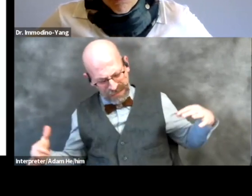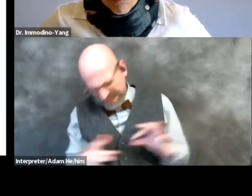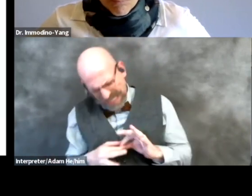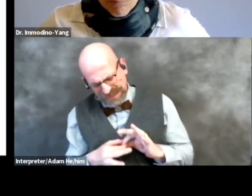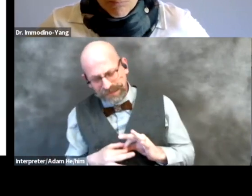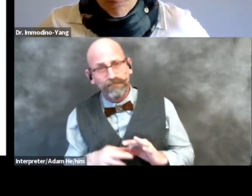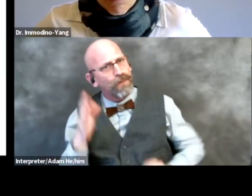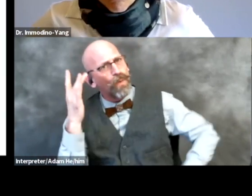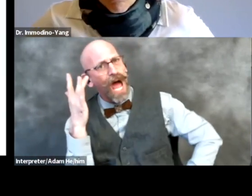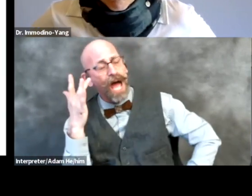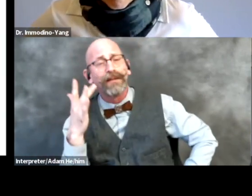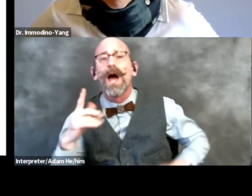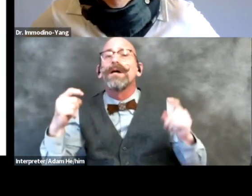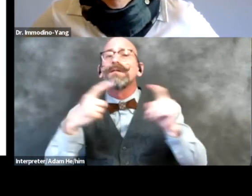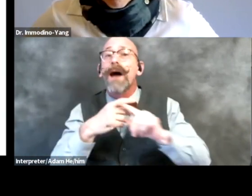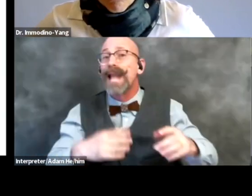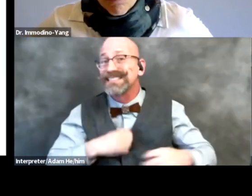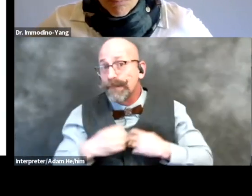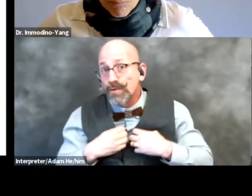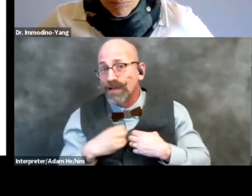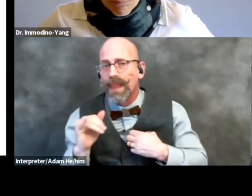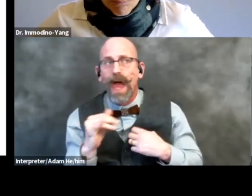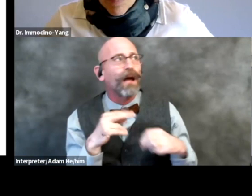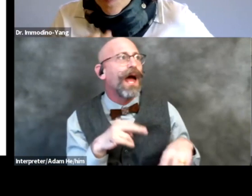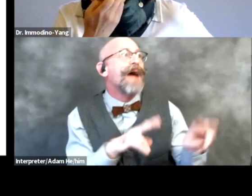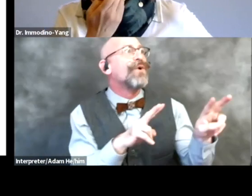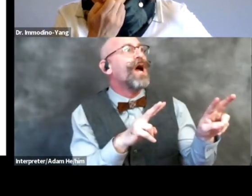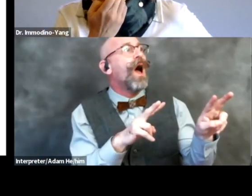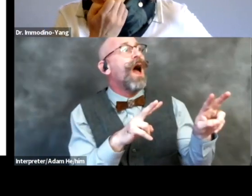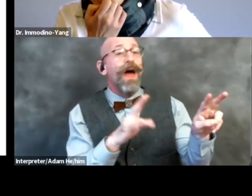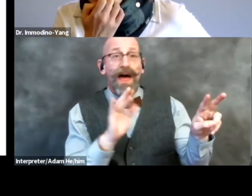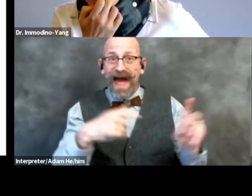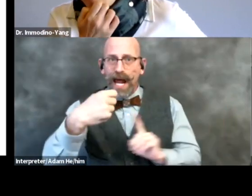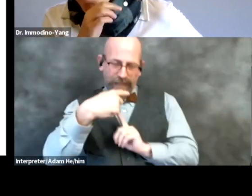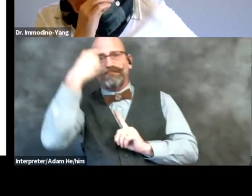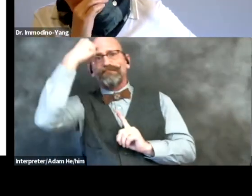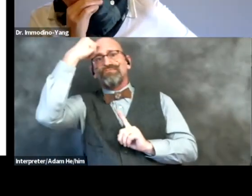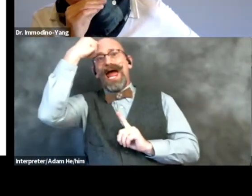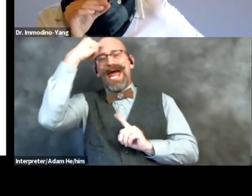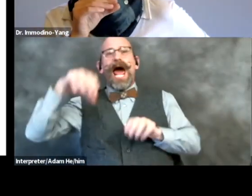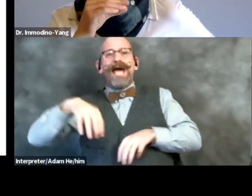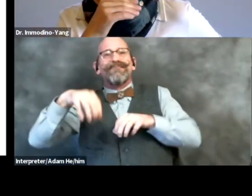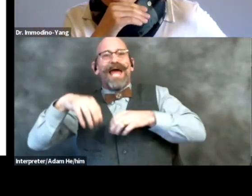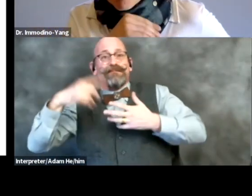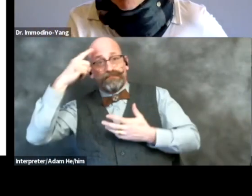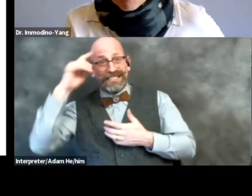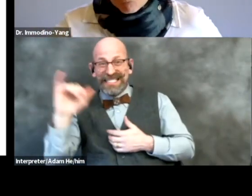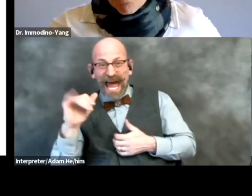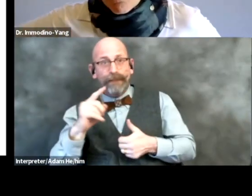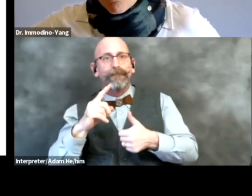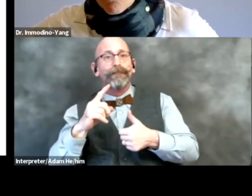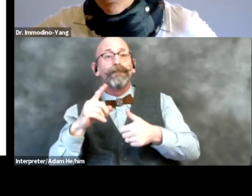like admiration, can activate basic brain functions, like those regulating breathing and heart rate.